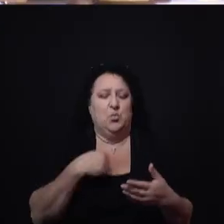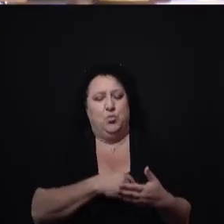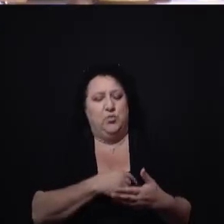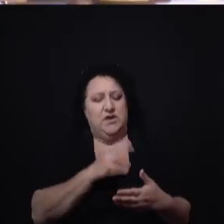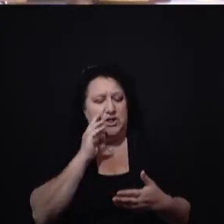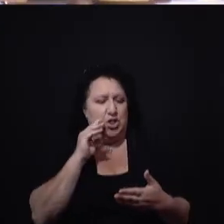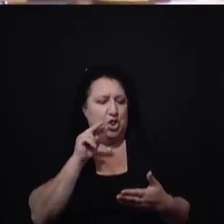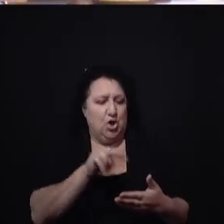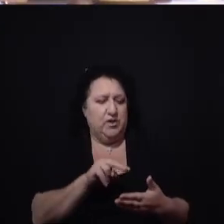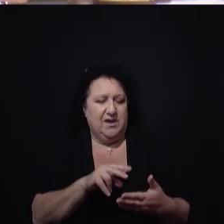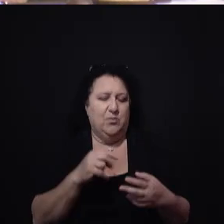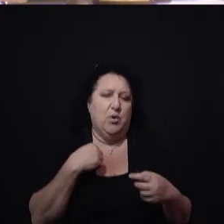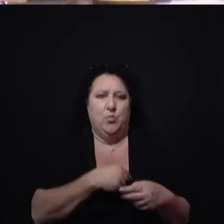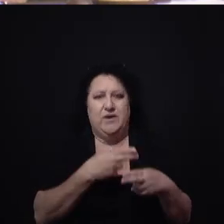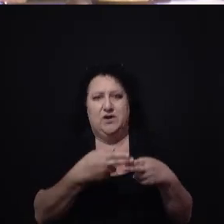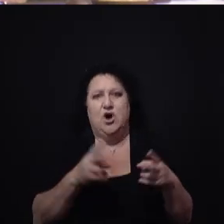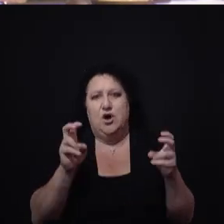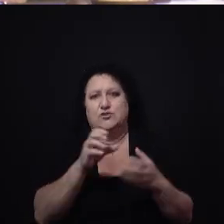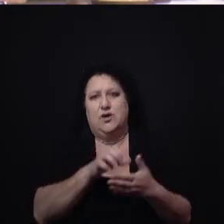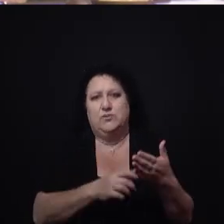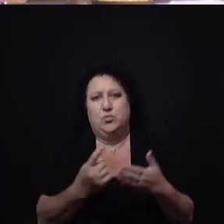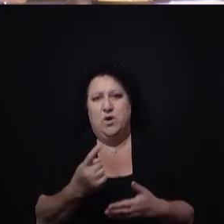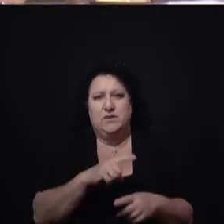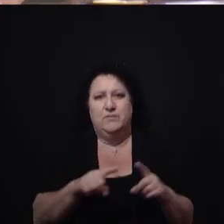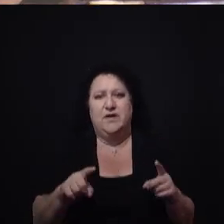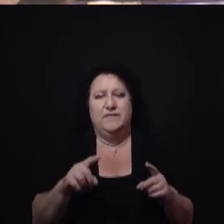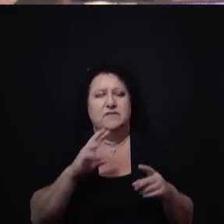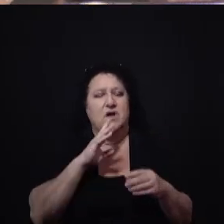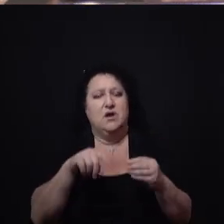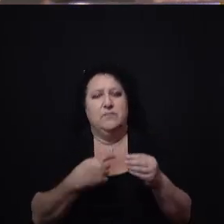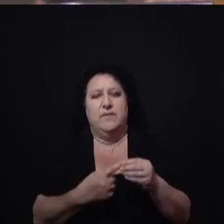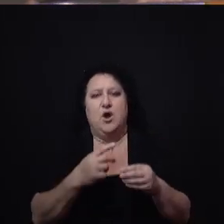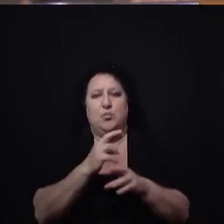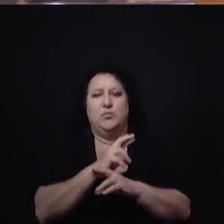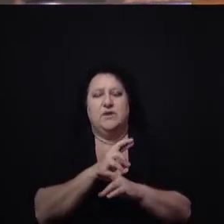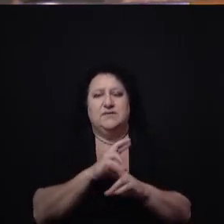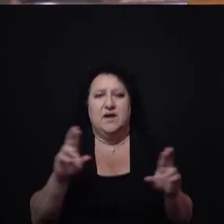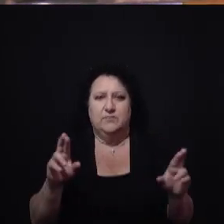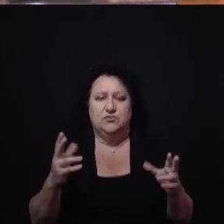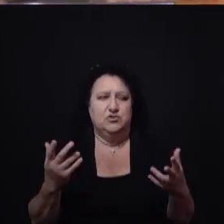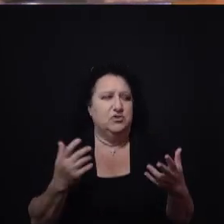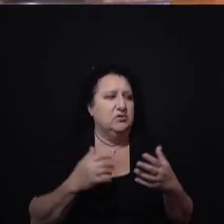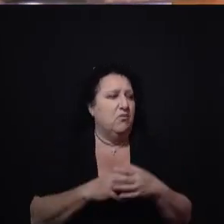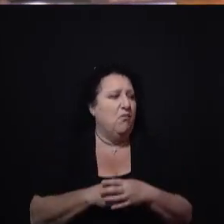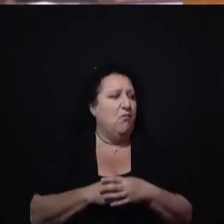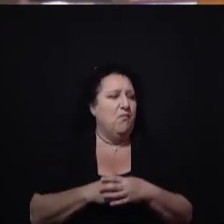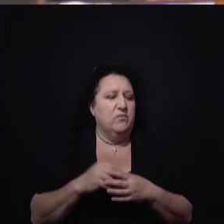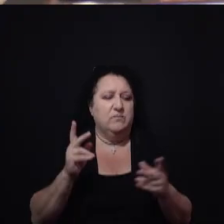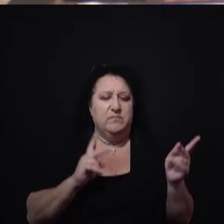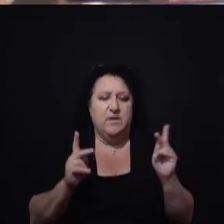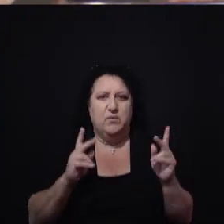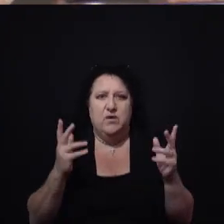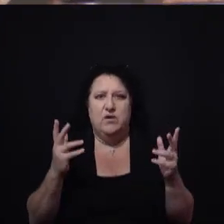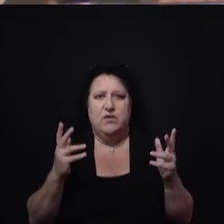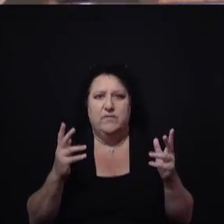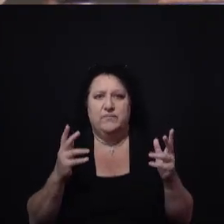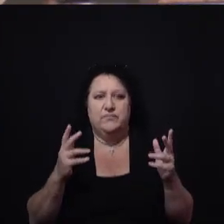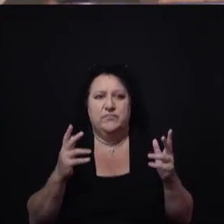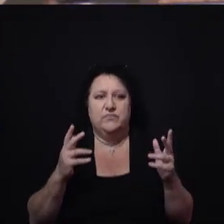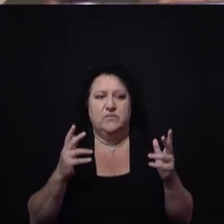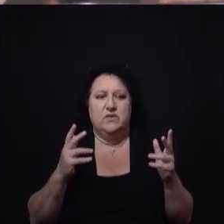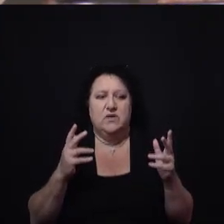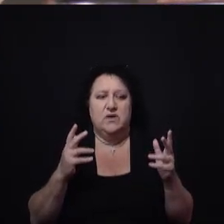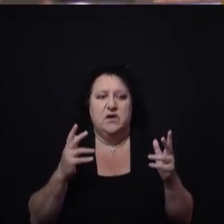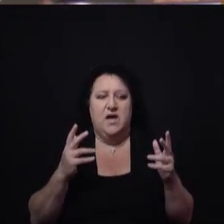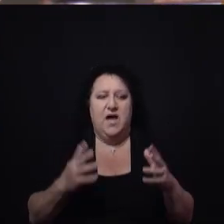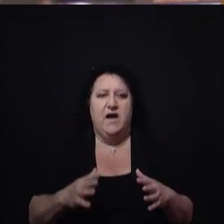this cosmic picture of redemption, where now what God has revealed, this mystery of the good news of Jesus